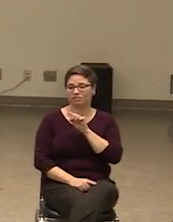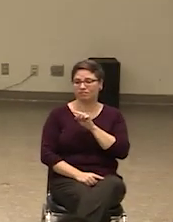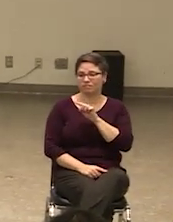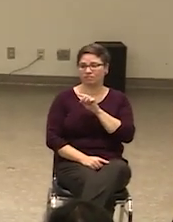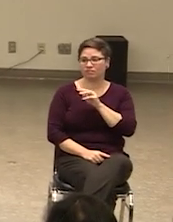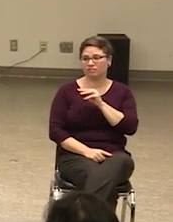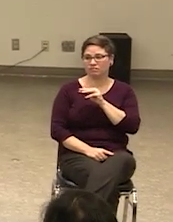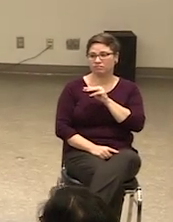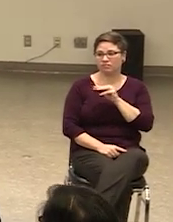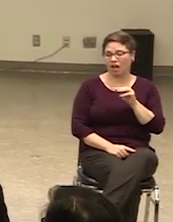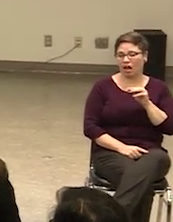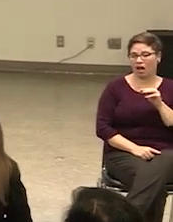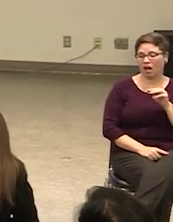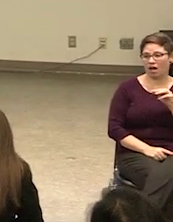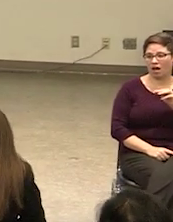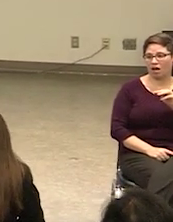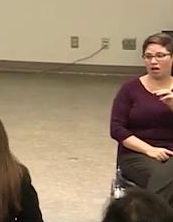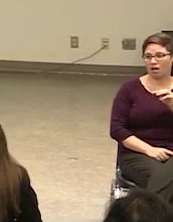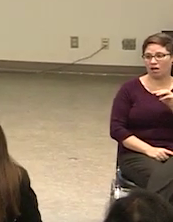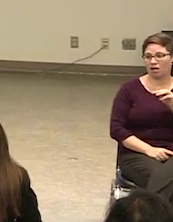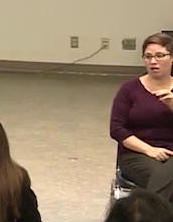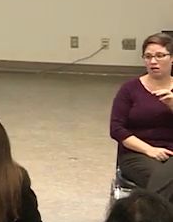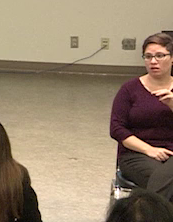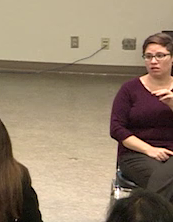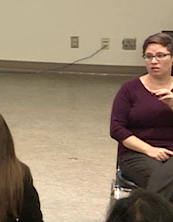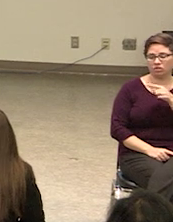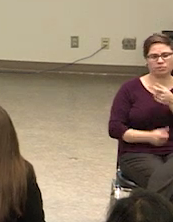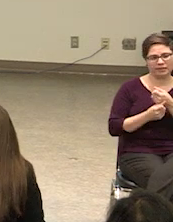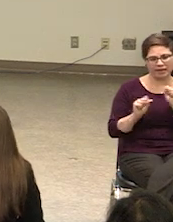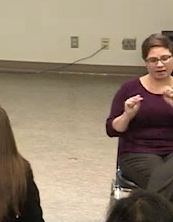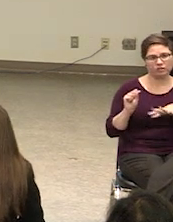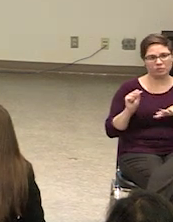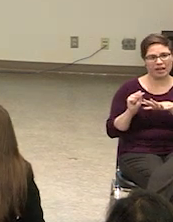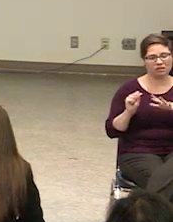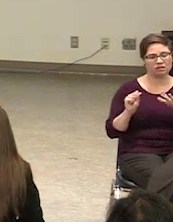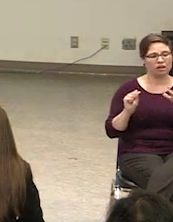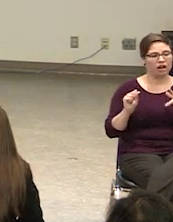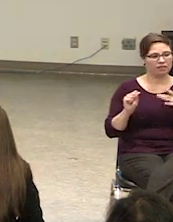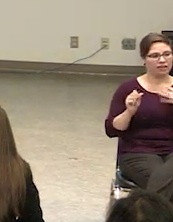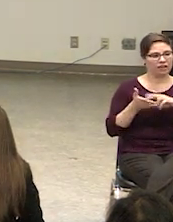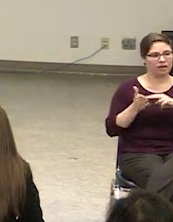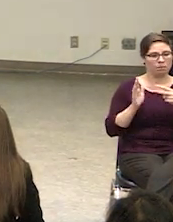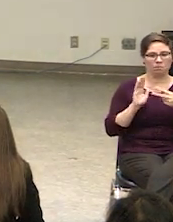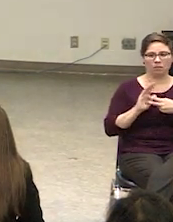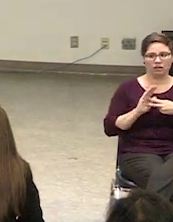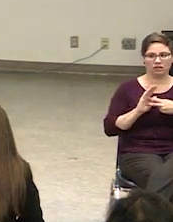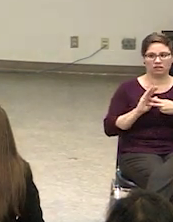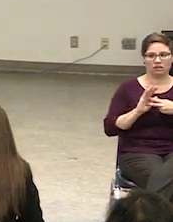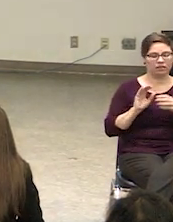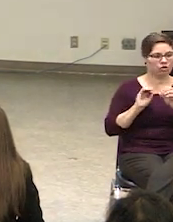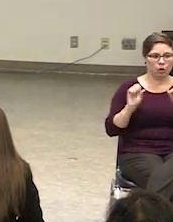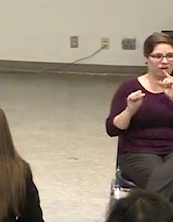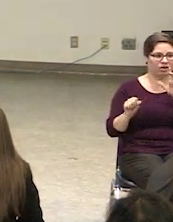To me, safest space, like nothing and no one could guarantee that it's gonna be a safe space for me.